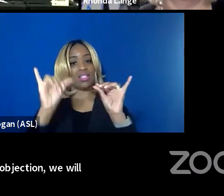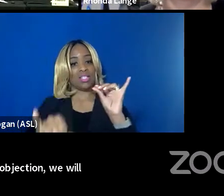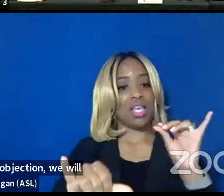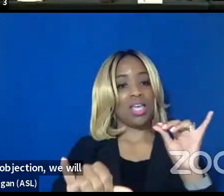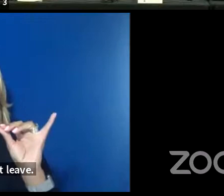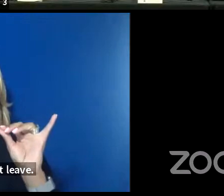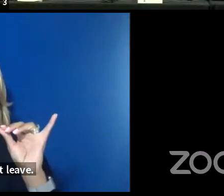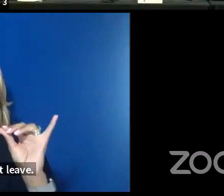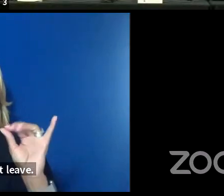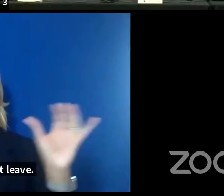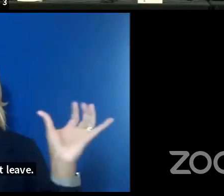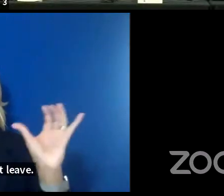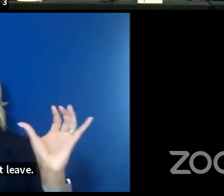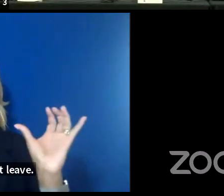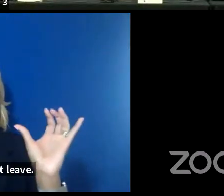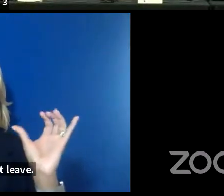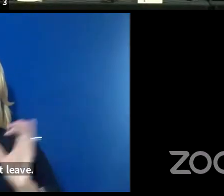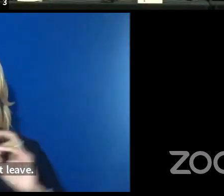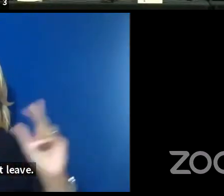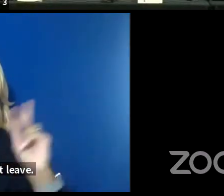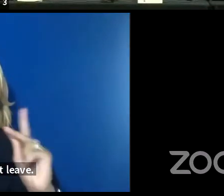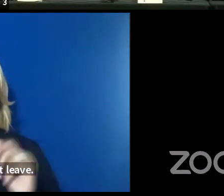your fellow citizen out.